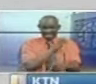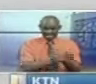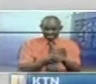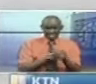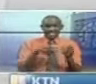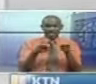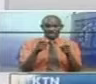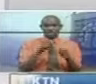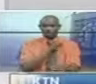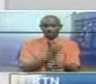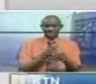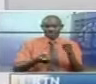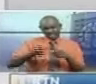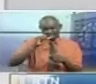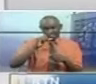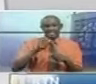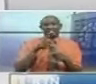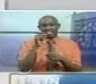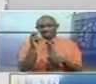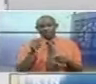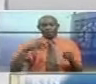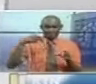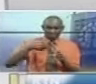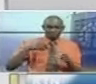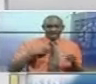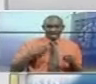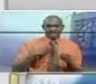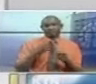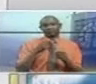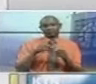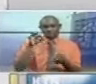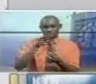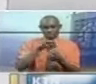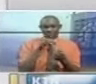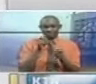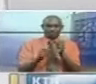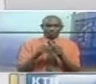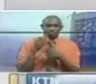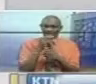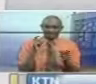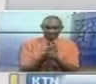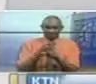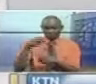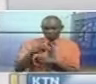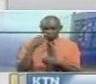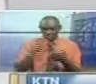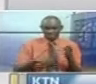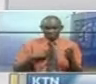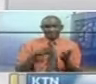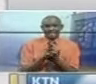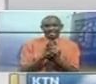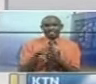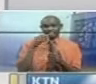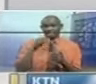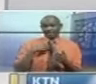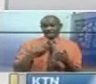Regulatory Authority to increase the prices of diesel, petrol and kerosene over the month of January. The deepest pain will be borne by consumers